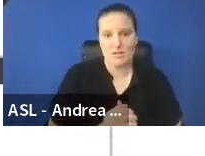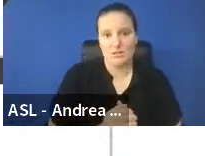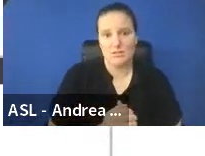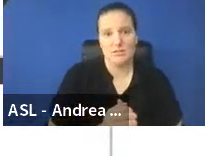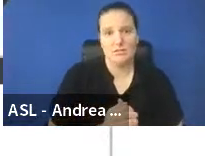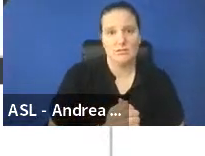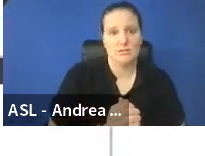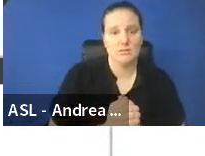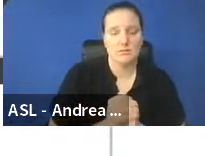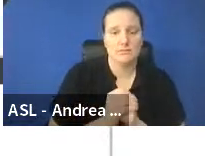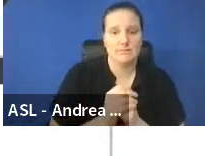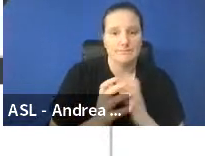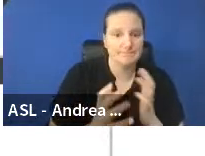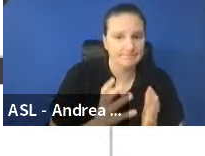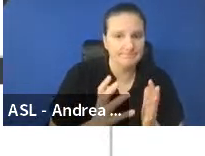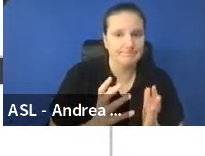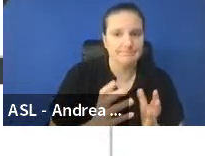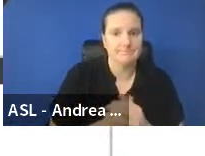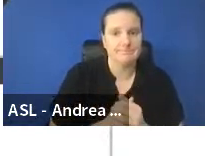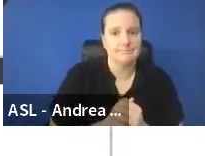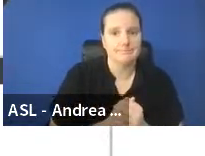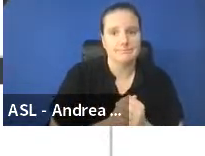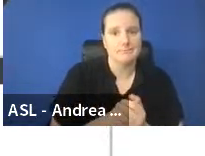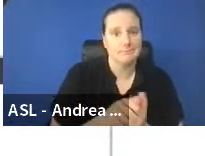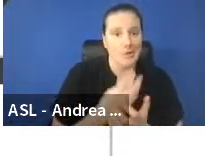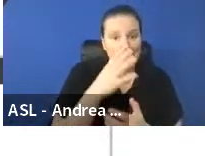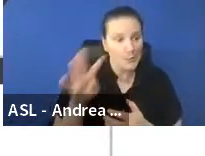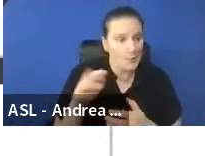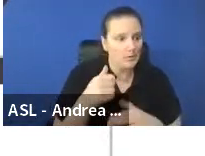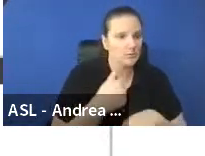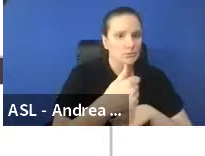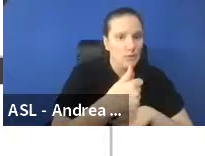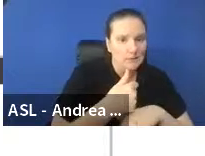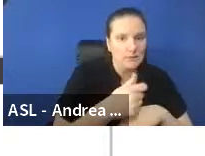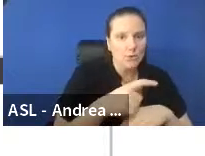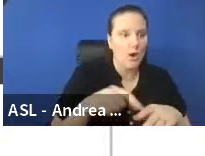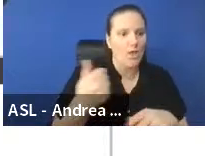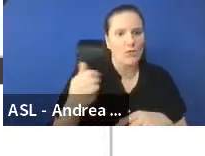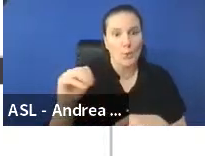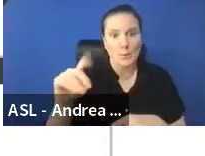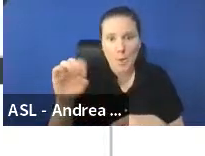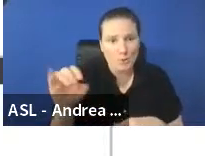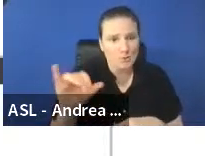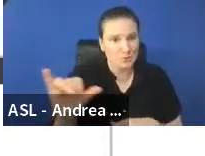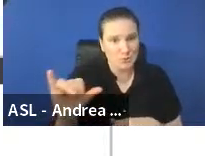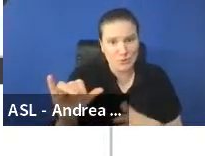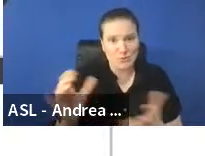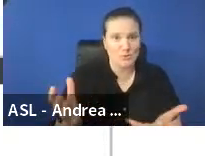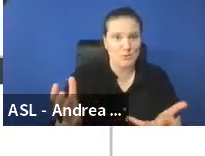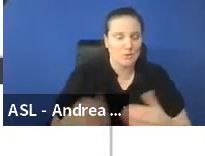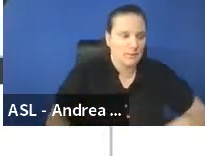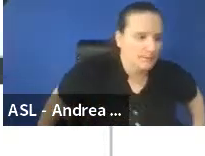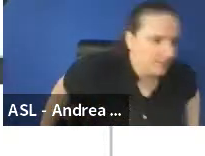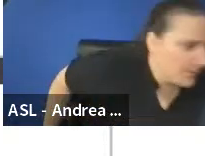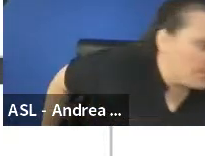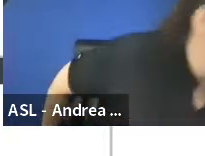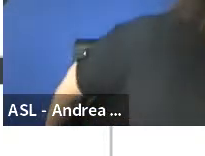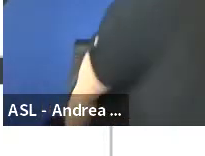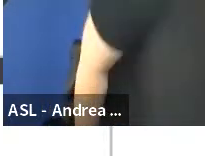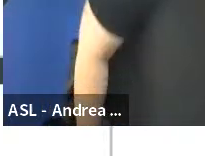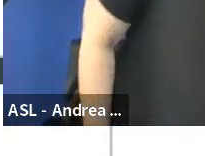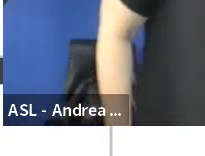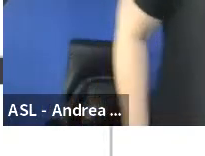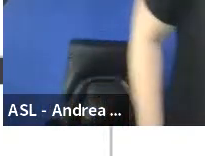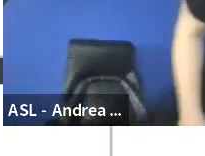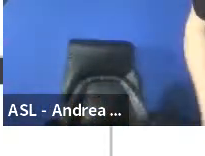a ignoring of transit or other modes as well. So I appreciate that. And I know